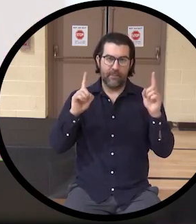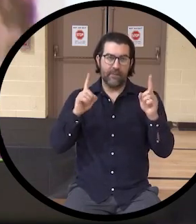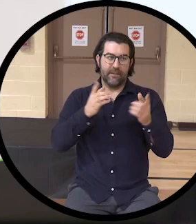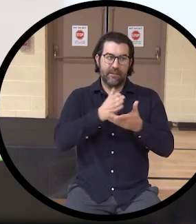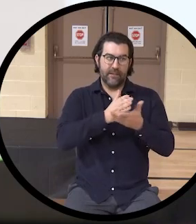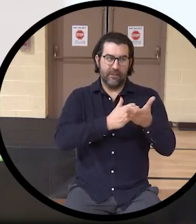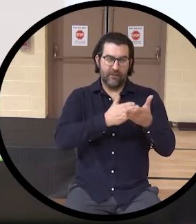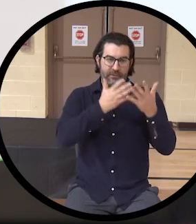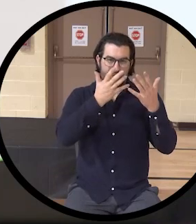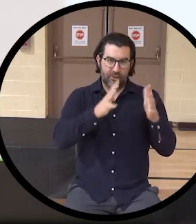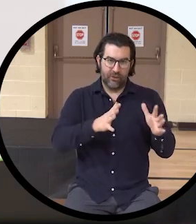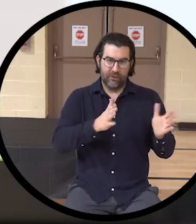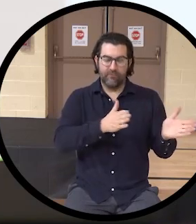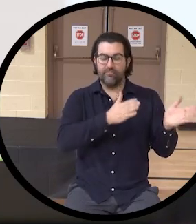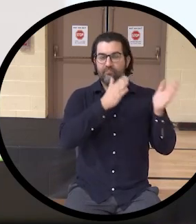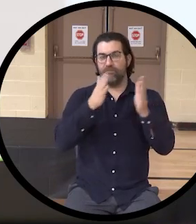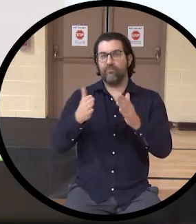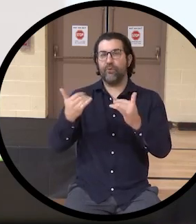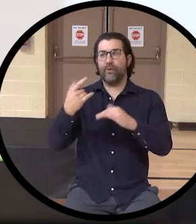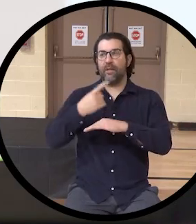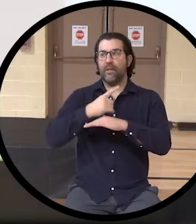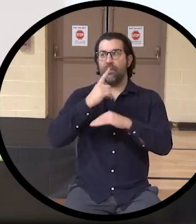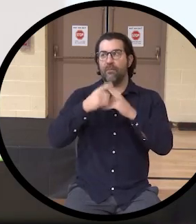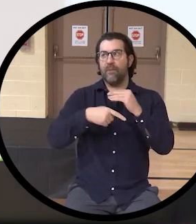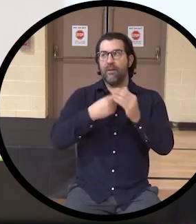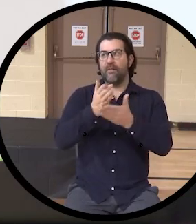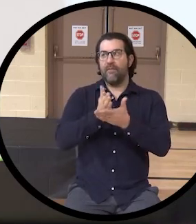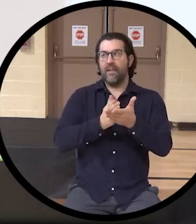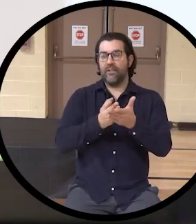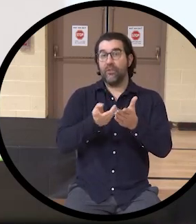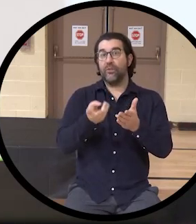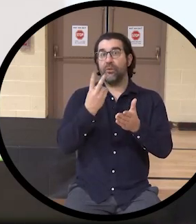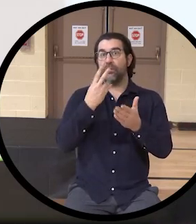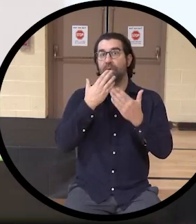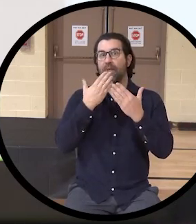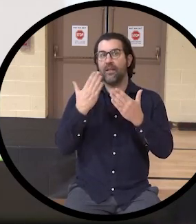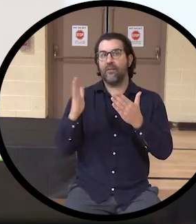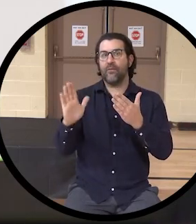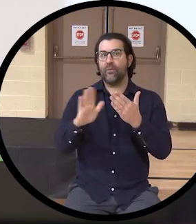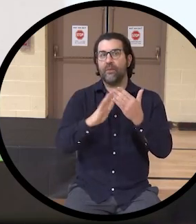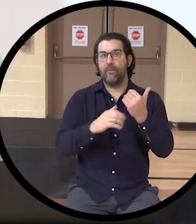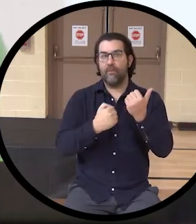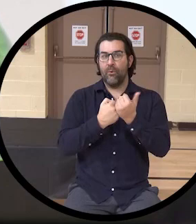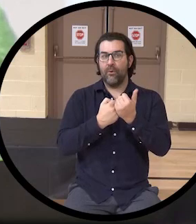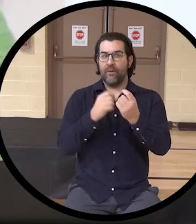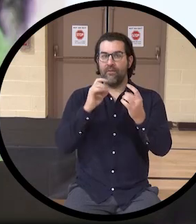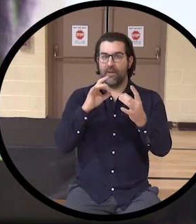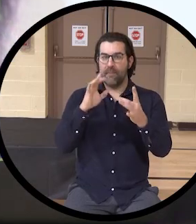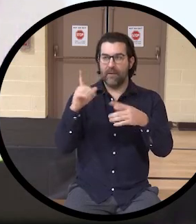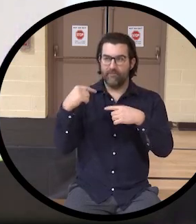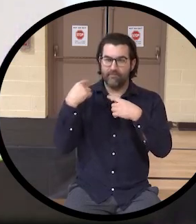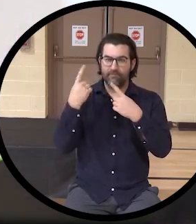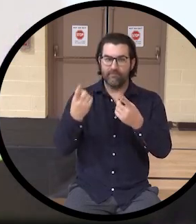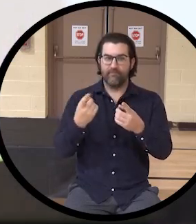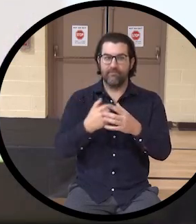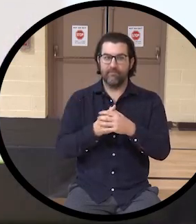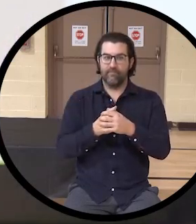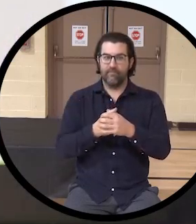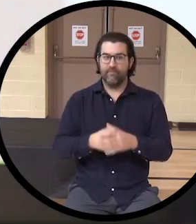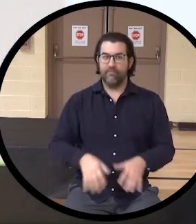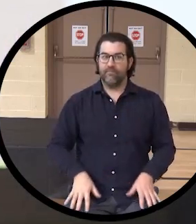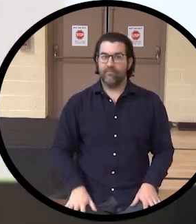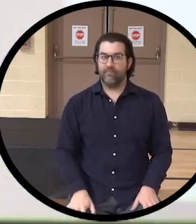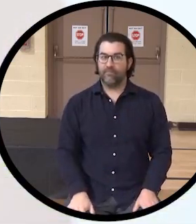got done, and we're here today to talk about Phase 2. So thank you all for all of your support and input over the years. Thank you, Councilman.